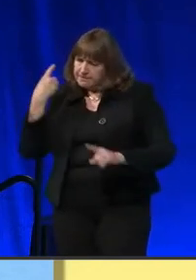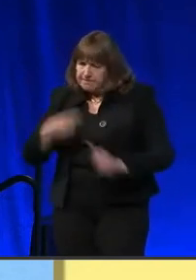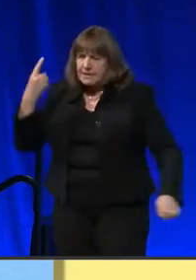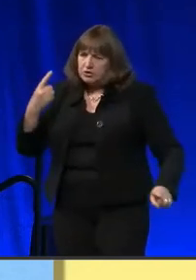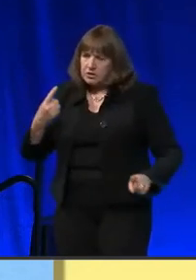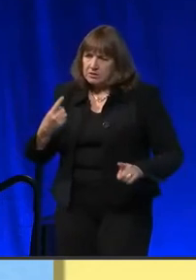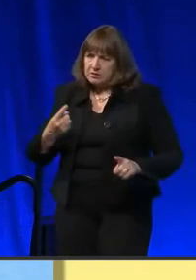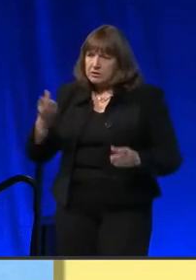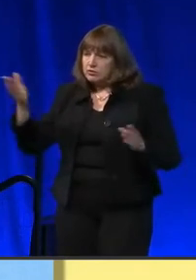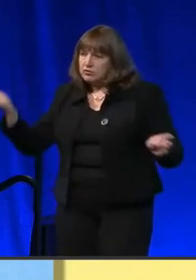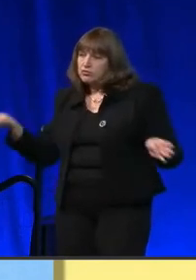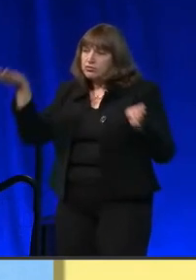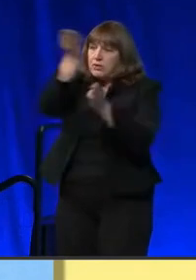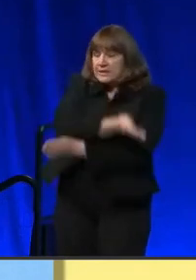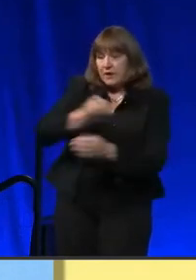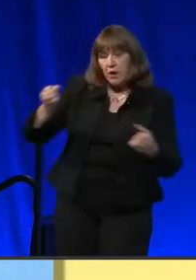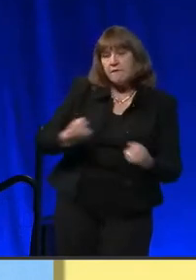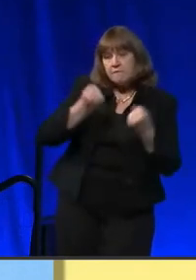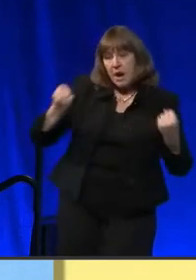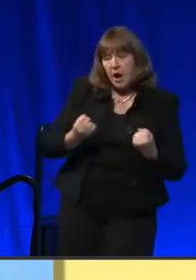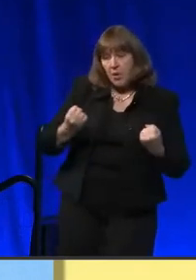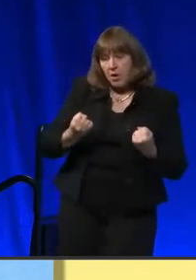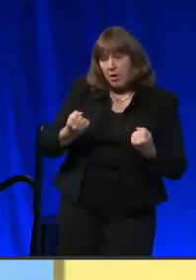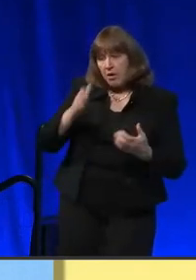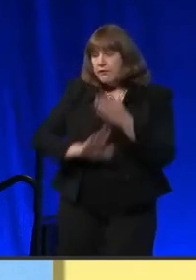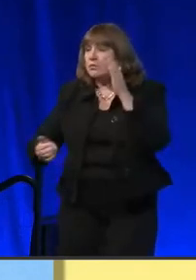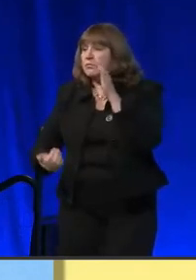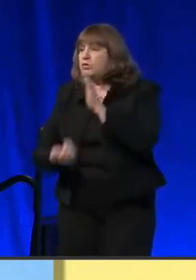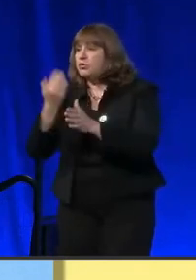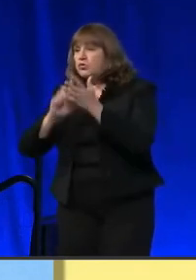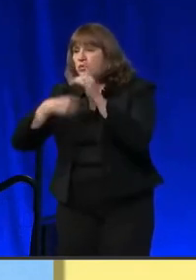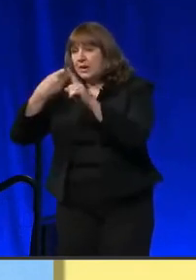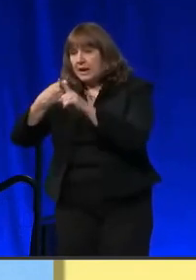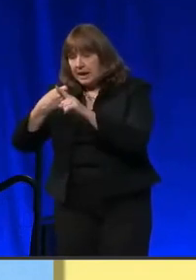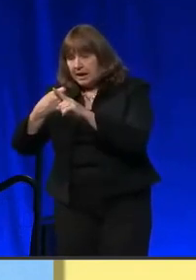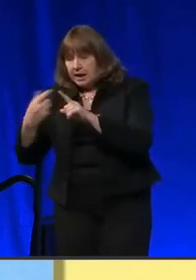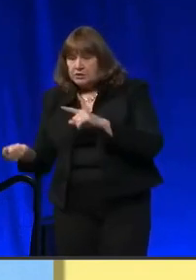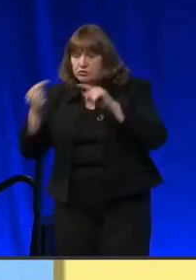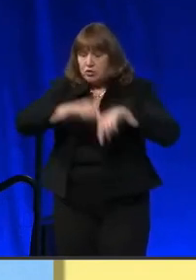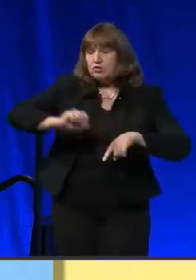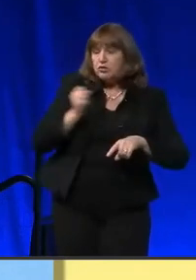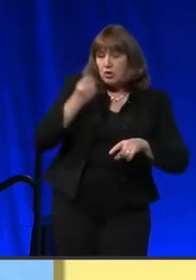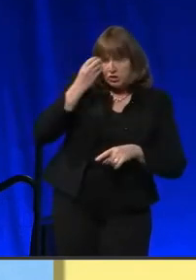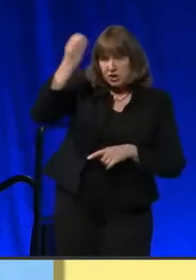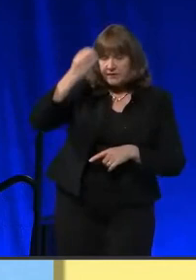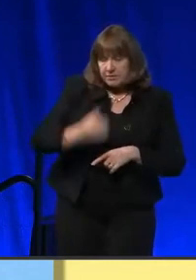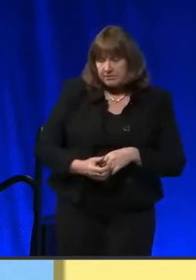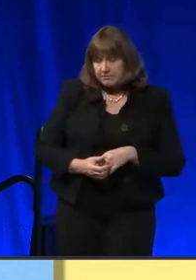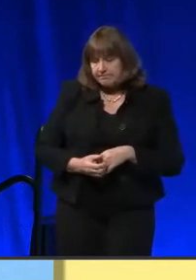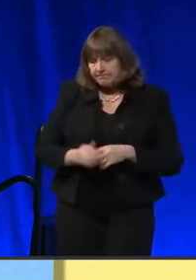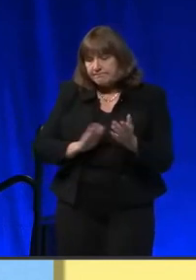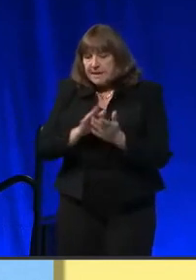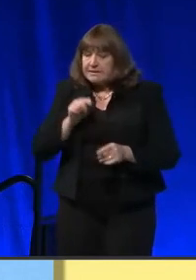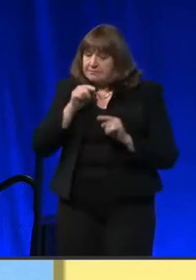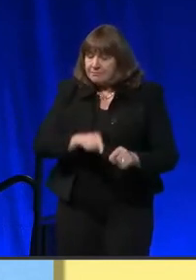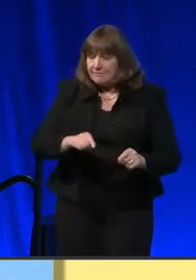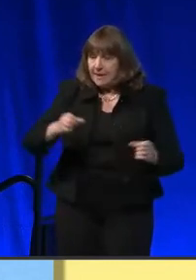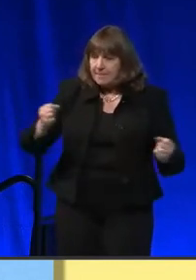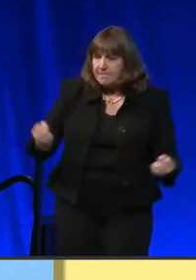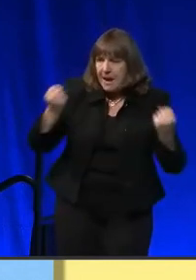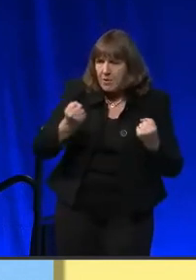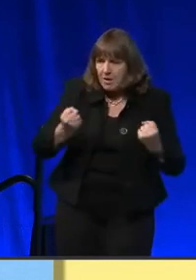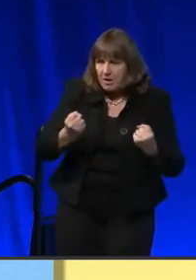the immediate transfer of powers to the Scottish Parliament from a new UK administration, which gives the Scottish Government the power to act